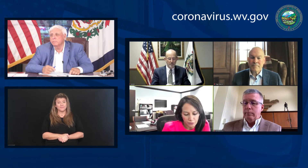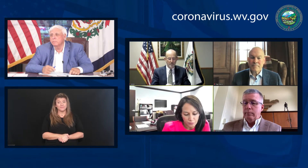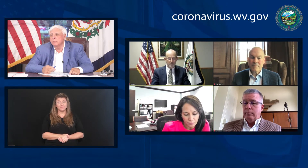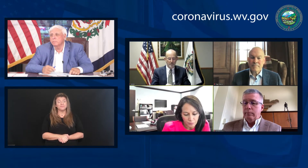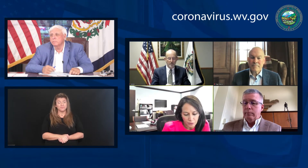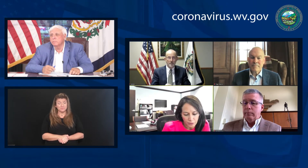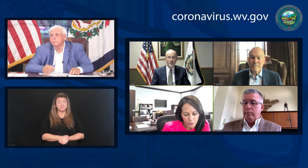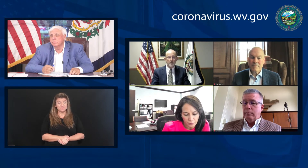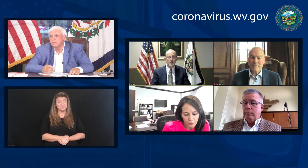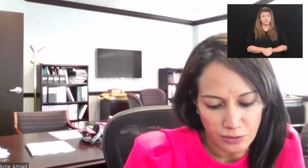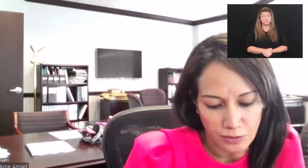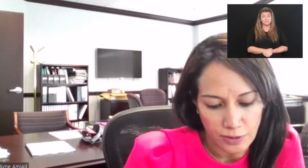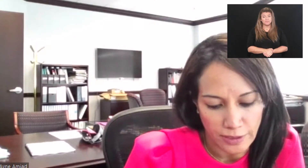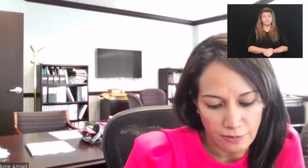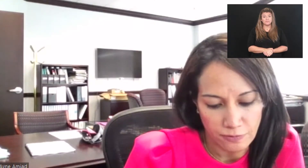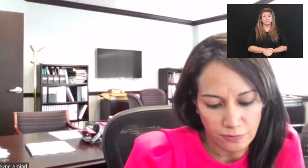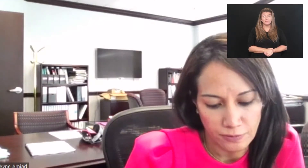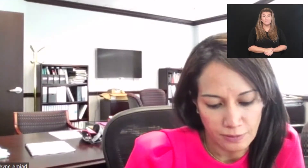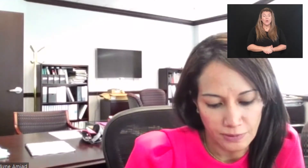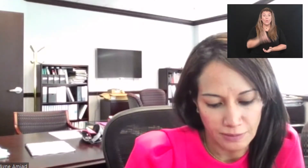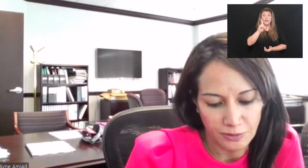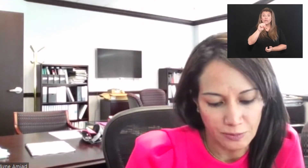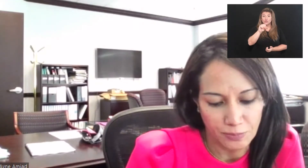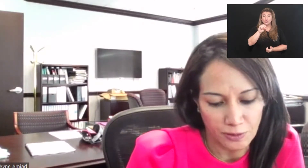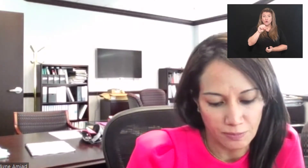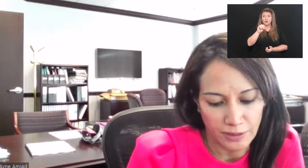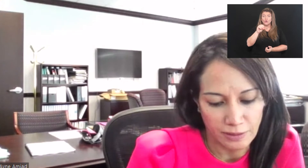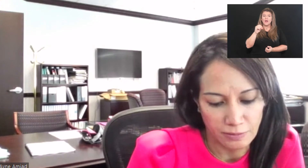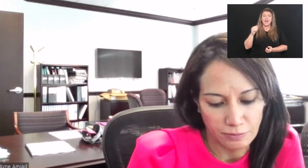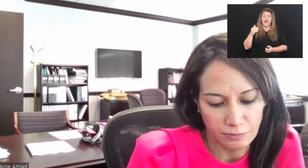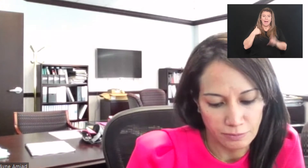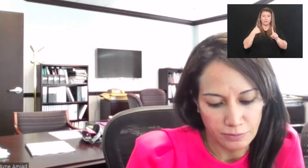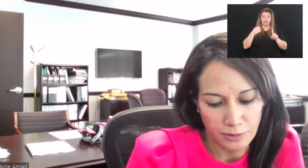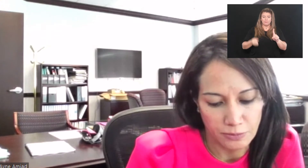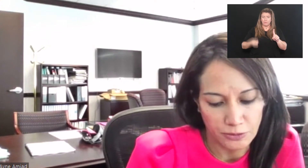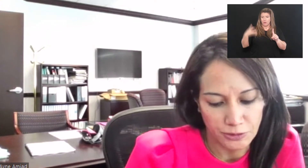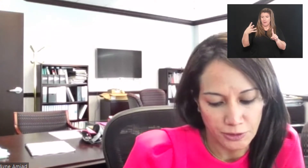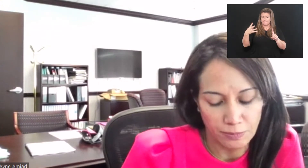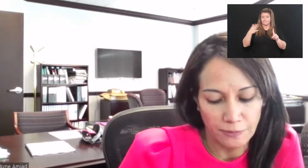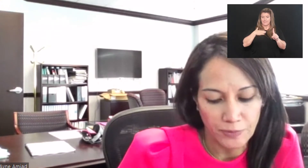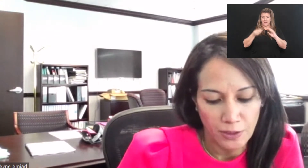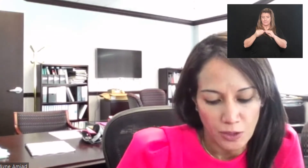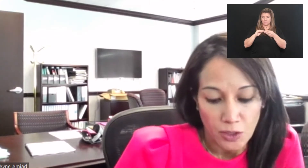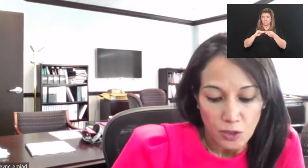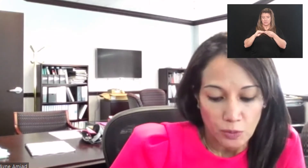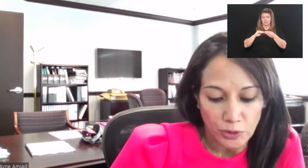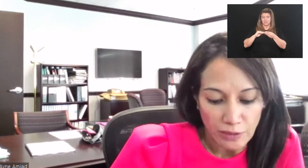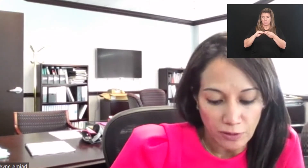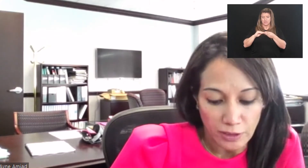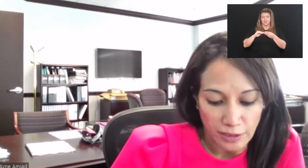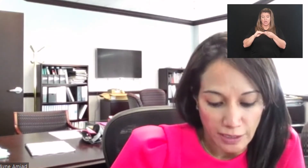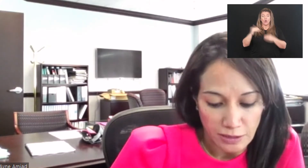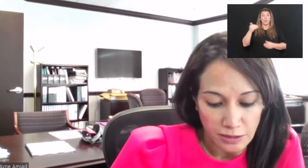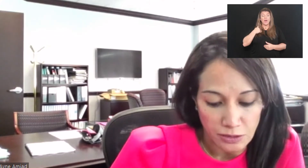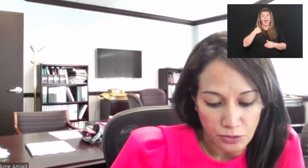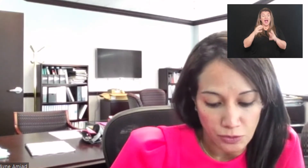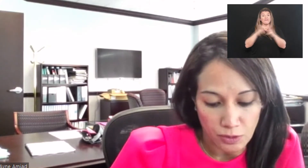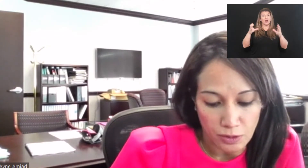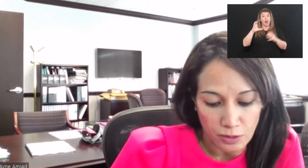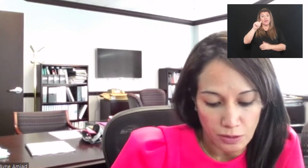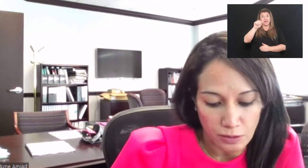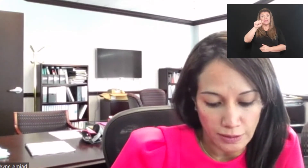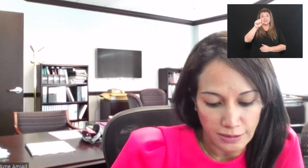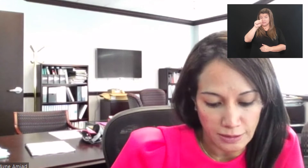Yes, Governor. Mark, we do have, I'm going to pull up my numbers here, but we do have a lot of cases